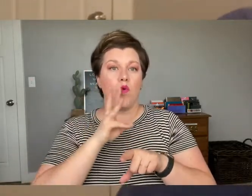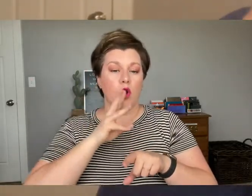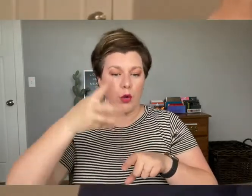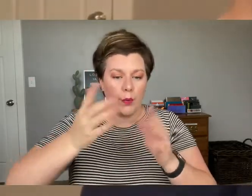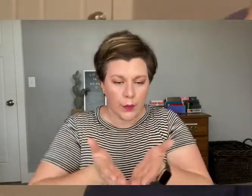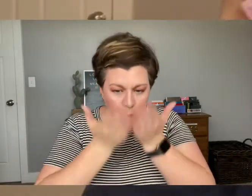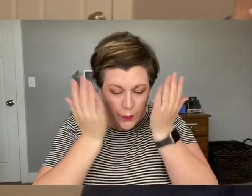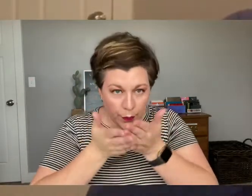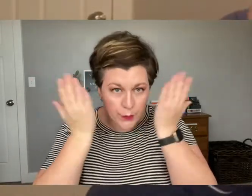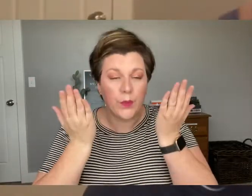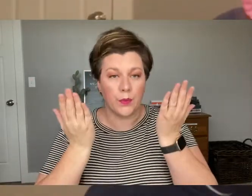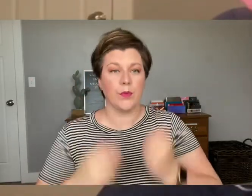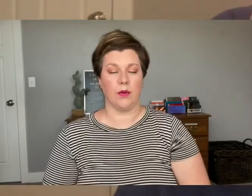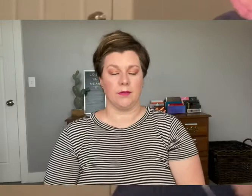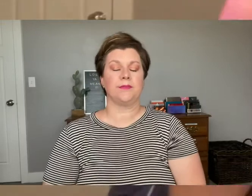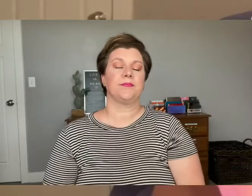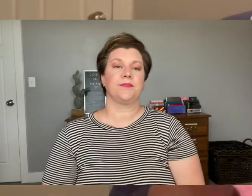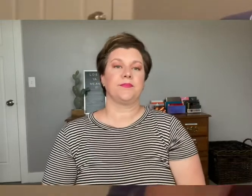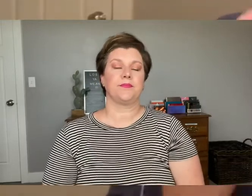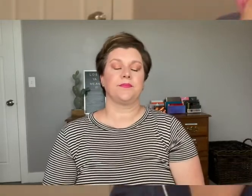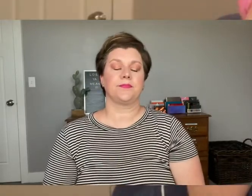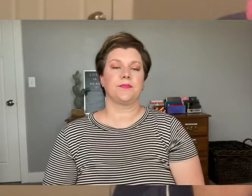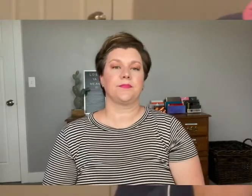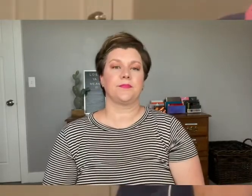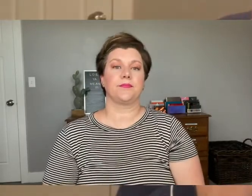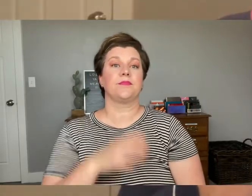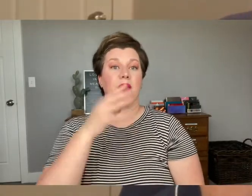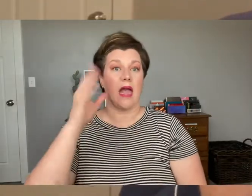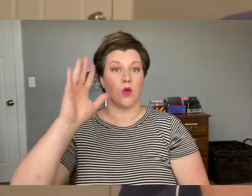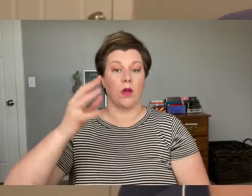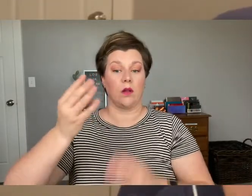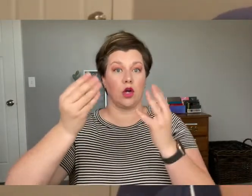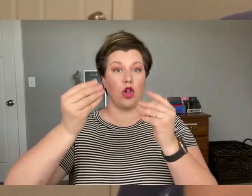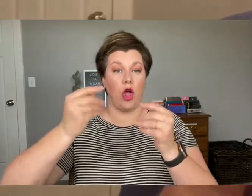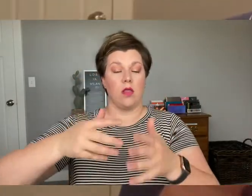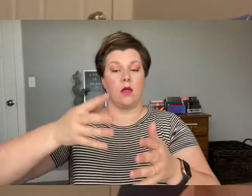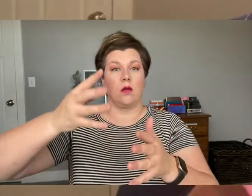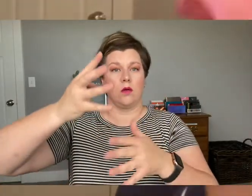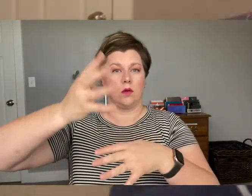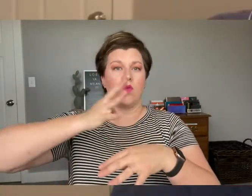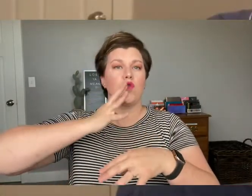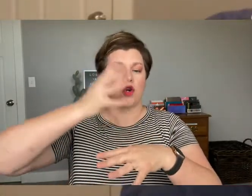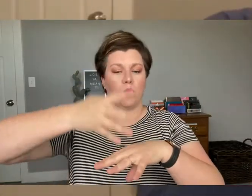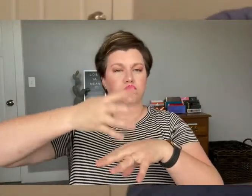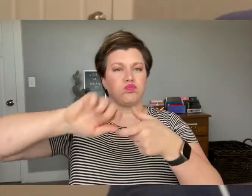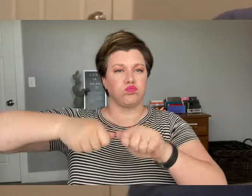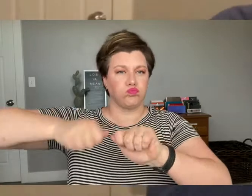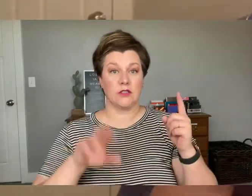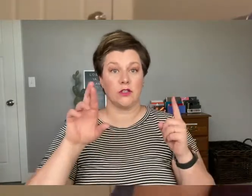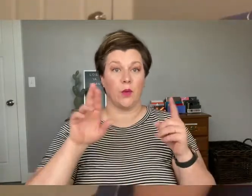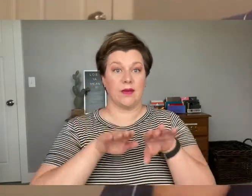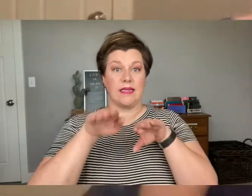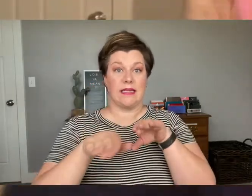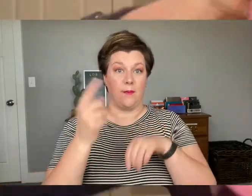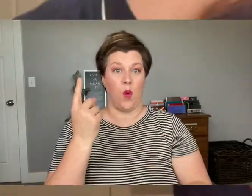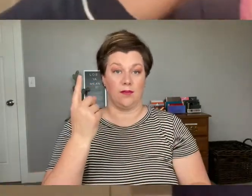then I will also go and rinse my face off and rinse off the cloth as well.